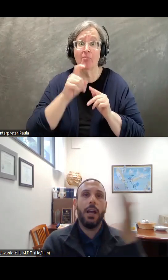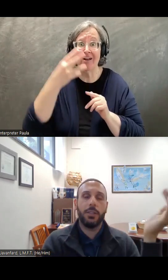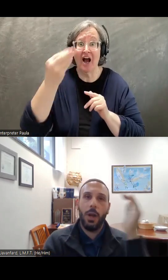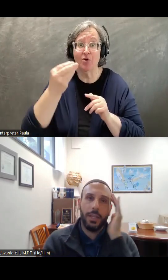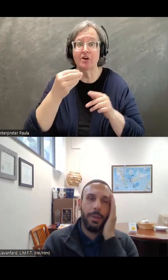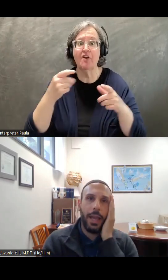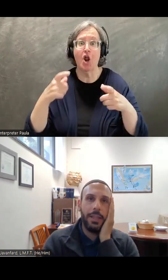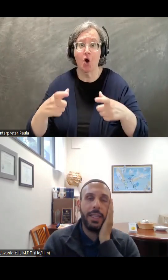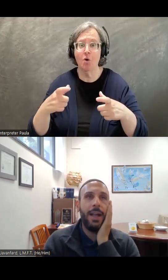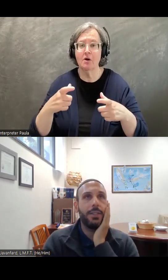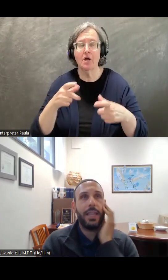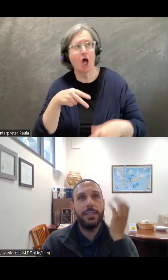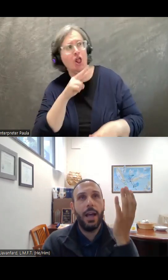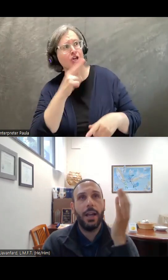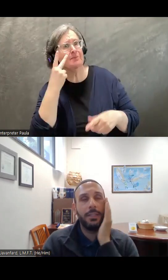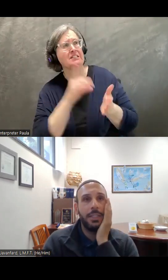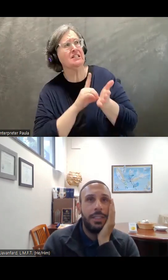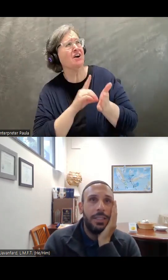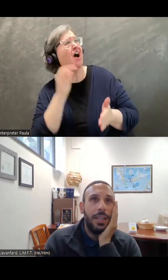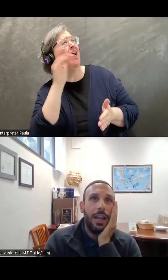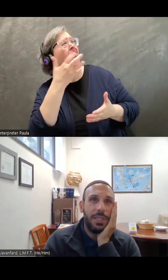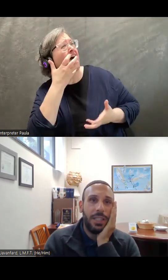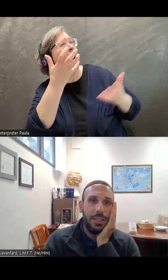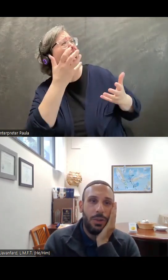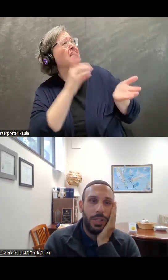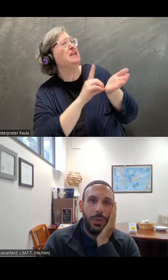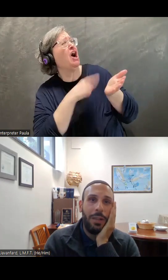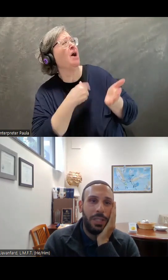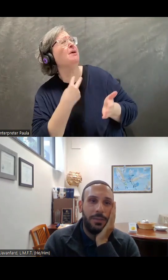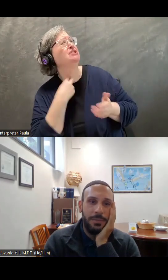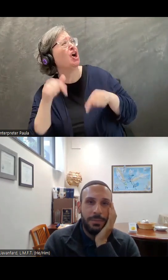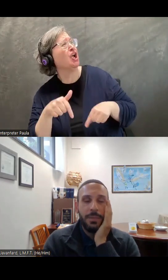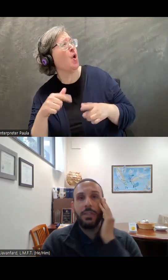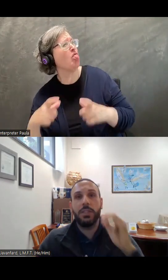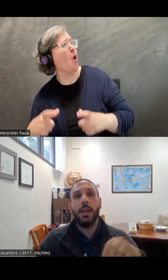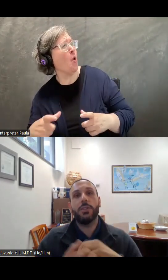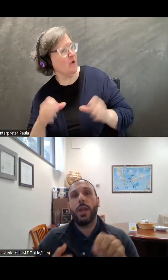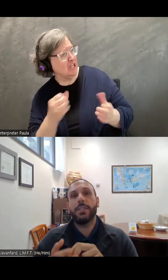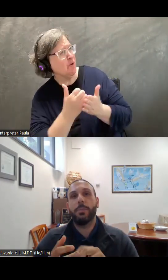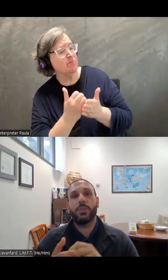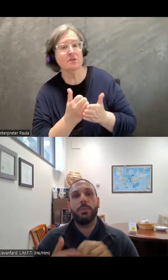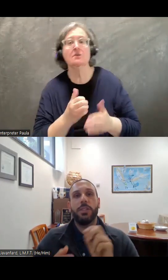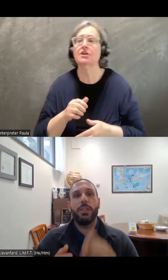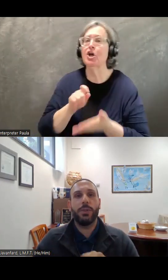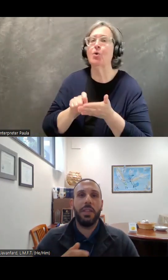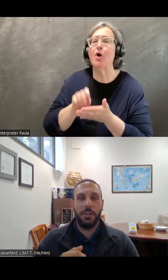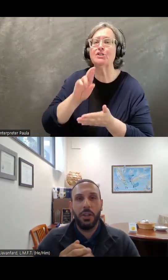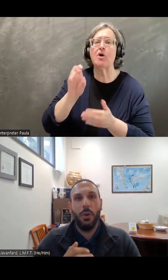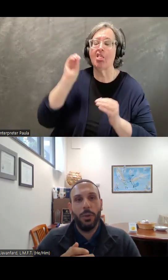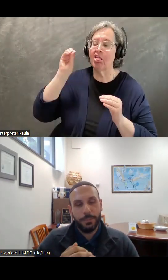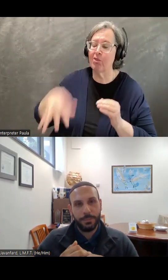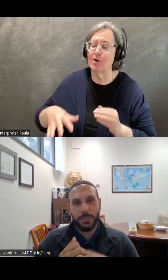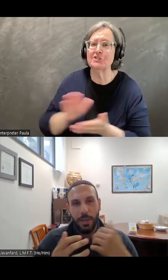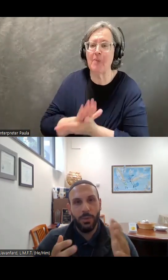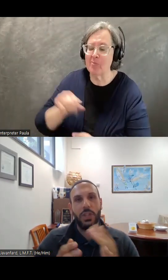sees a doctor walking by, and he yells, "Hey, doc, I'm stuck in this hole. Can you help me?" So the doctor writes a prescription and throws it down in the